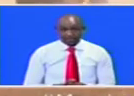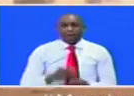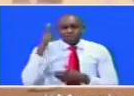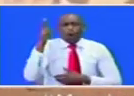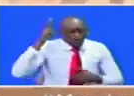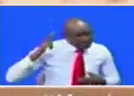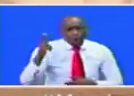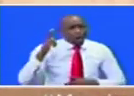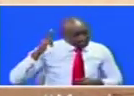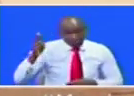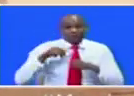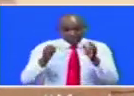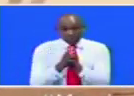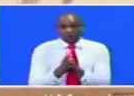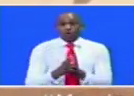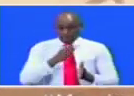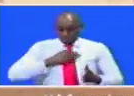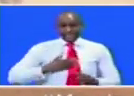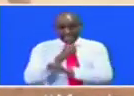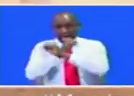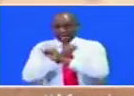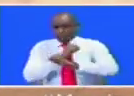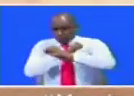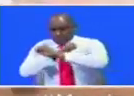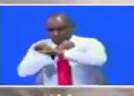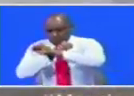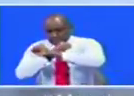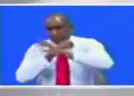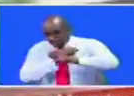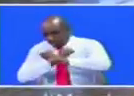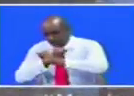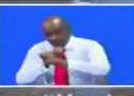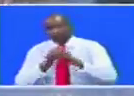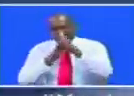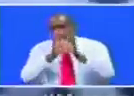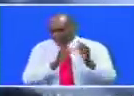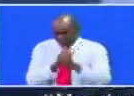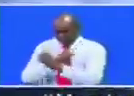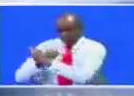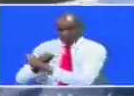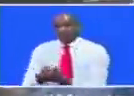Gunshots rent the air as bodyguards whisk away their respective legislators.